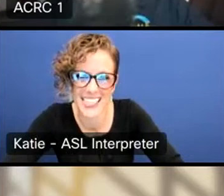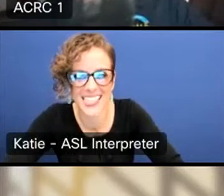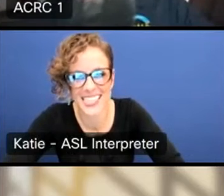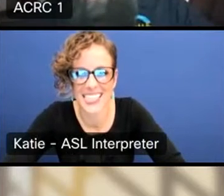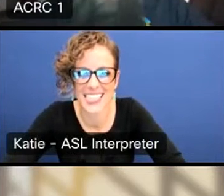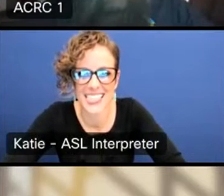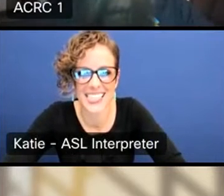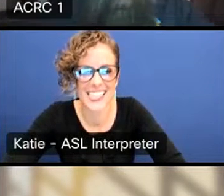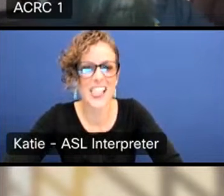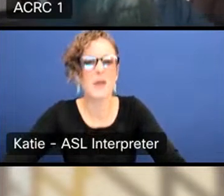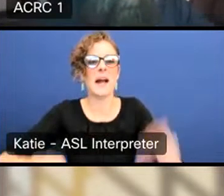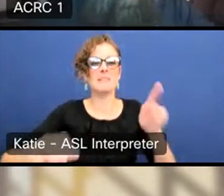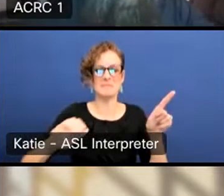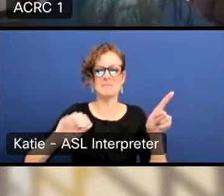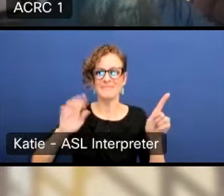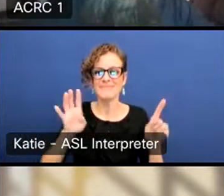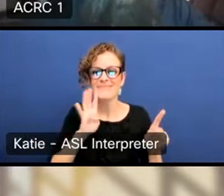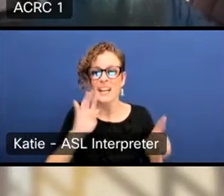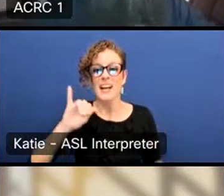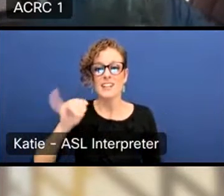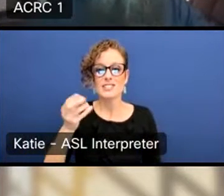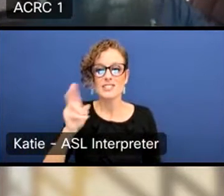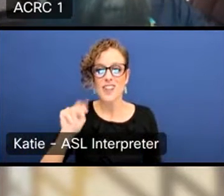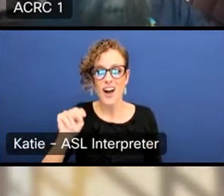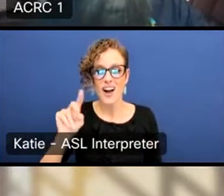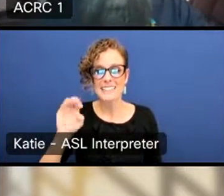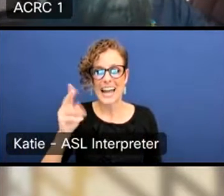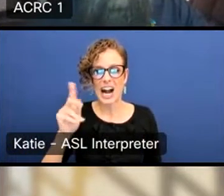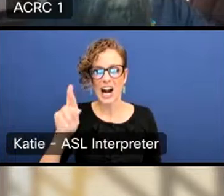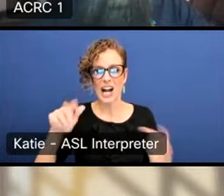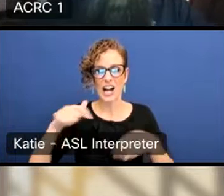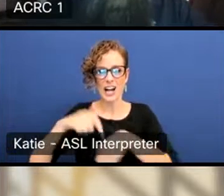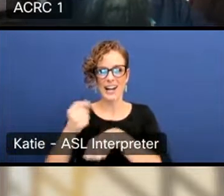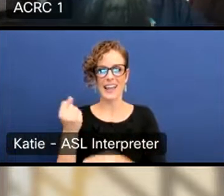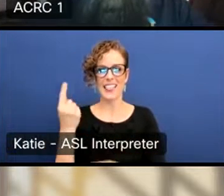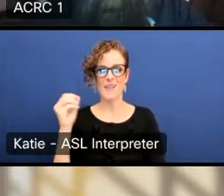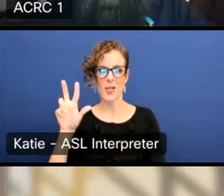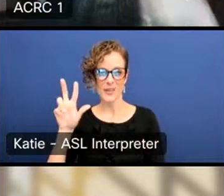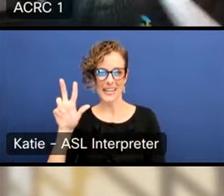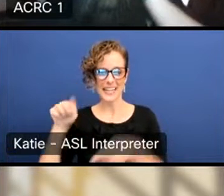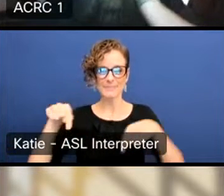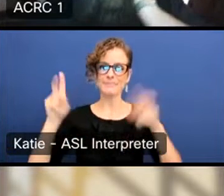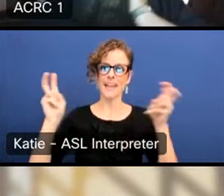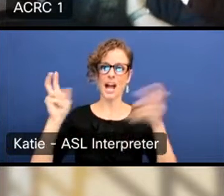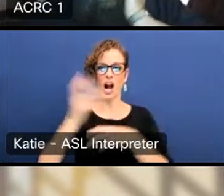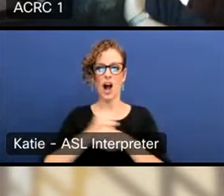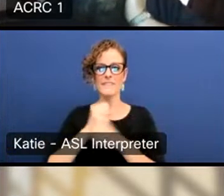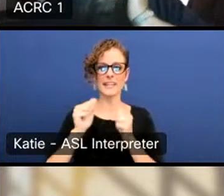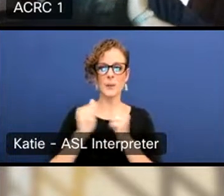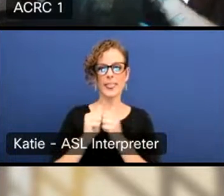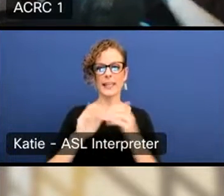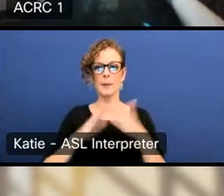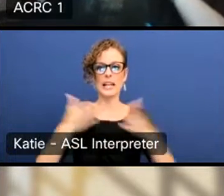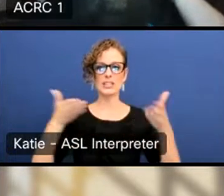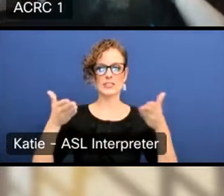This is John Decker. It is 11:03. This is Coffee with Community Services for July